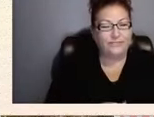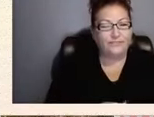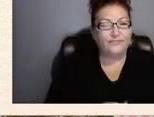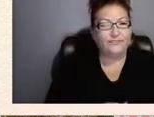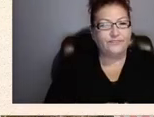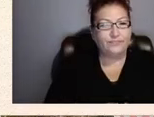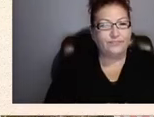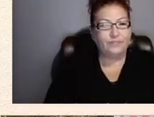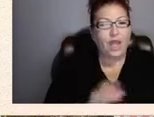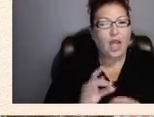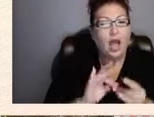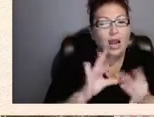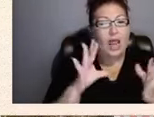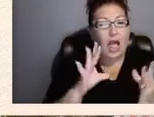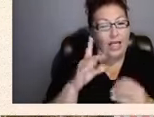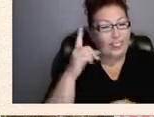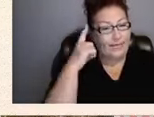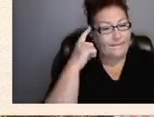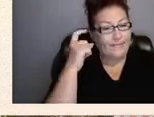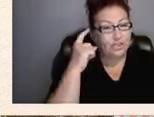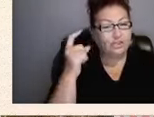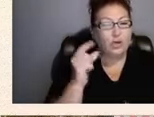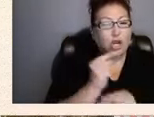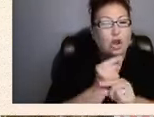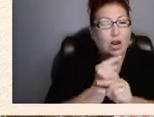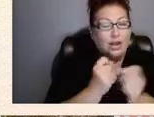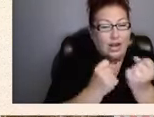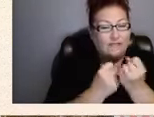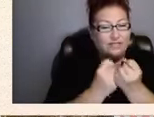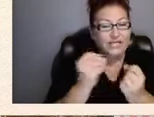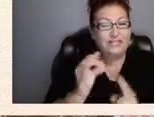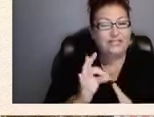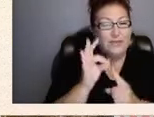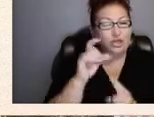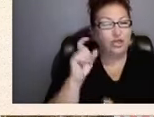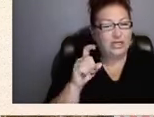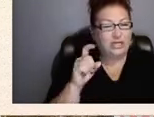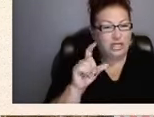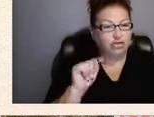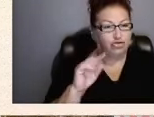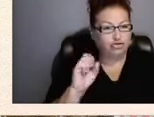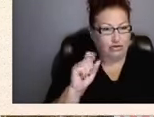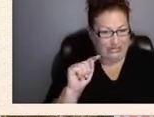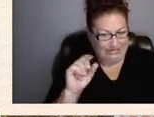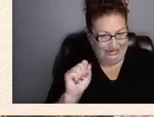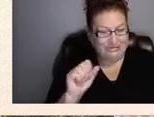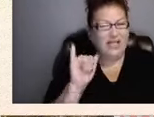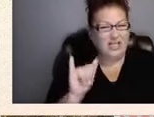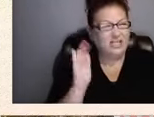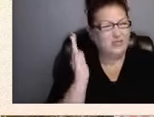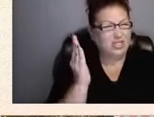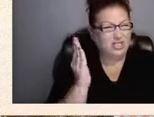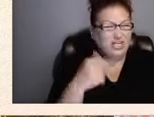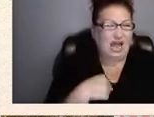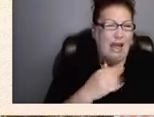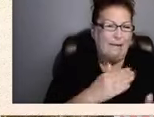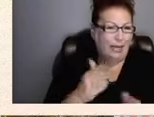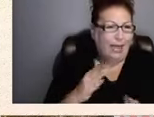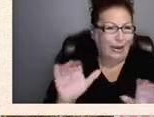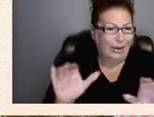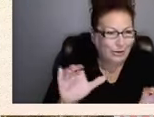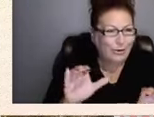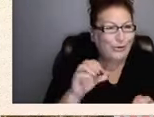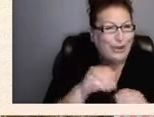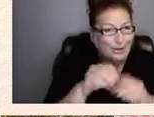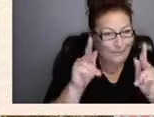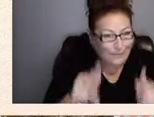Mystery, Guardian Advocacy and Special Needs Trusts. So this is the presentation that I was going to do in person